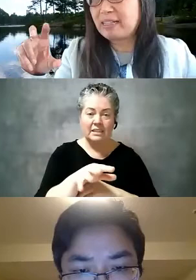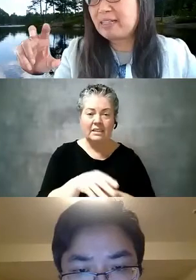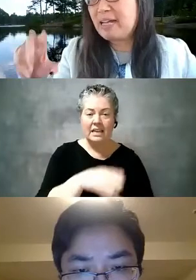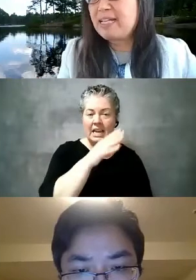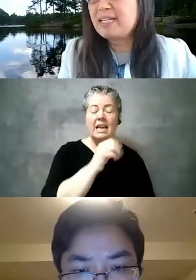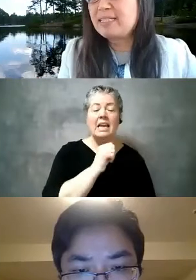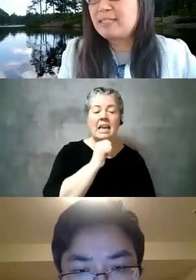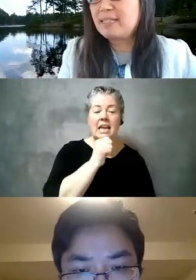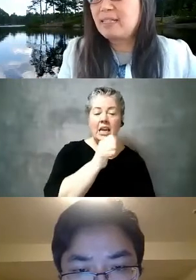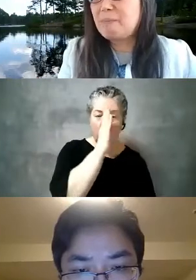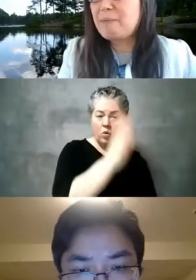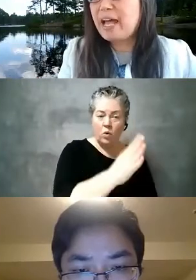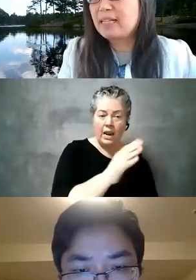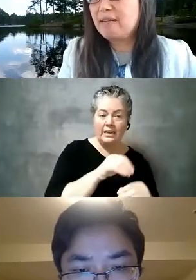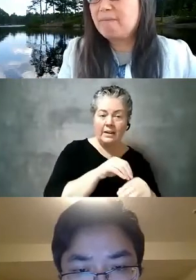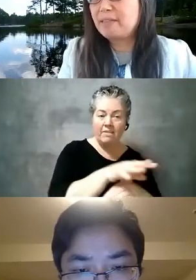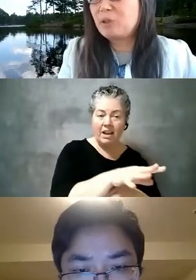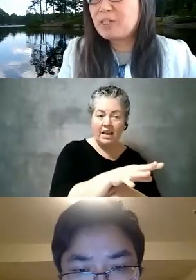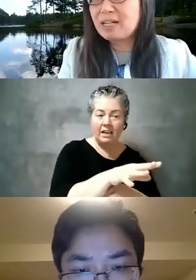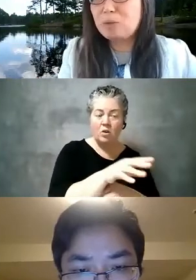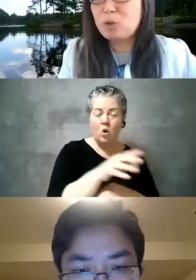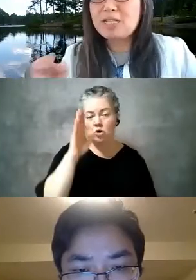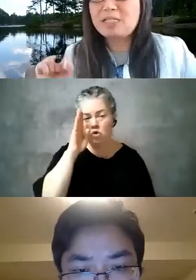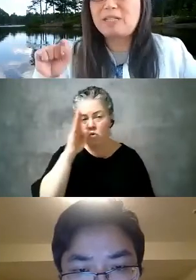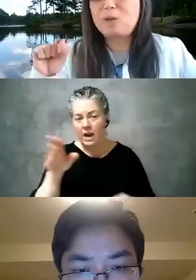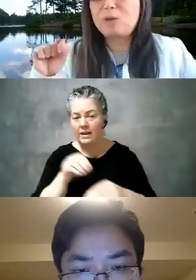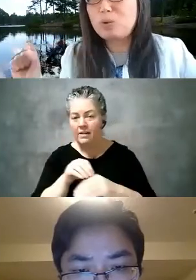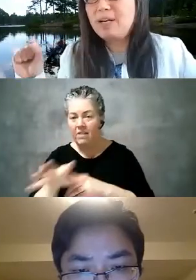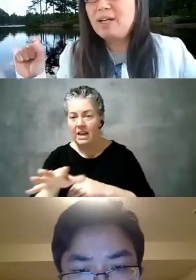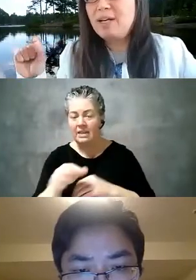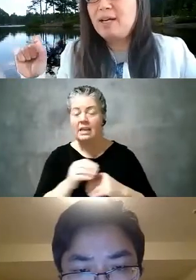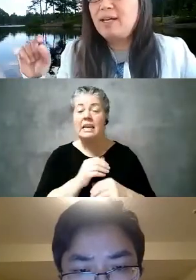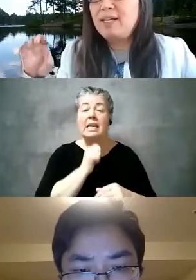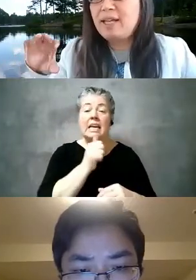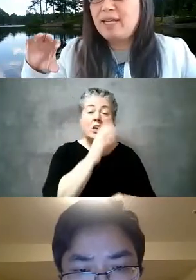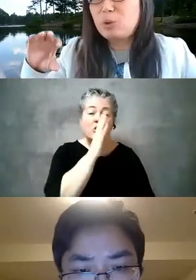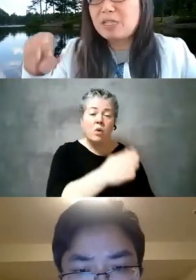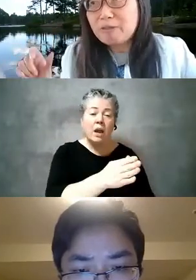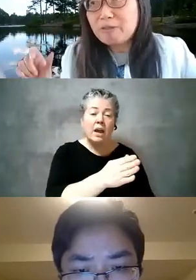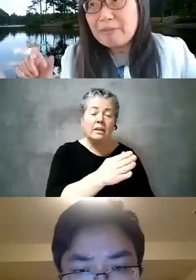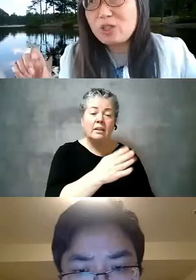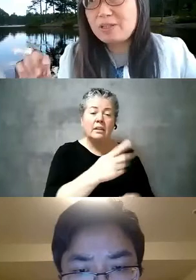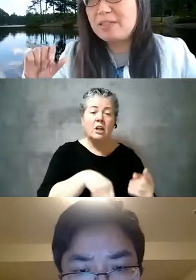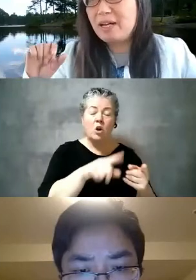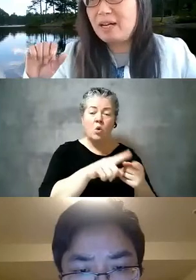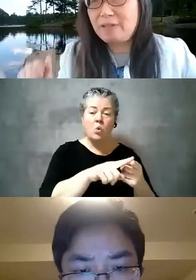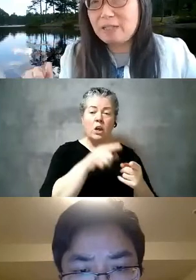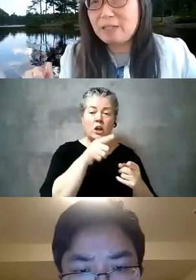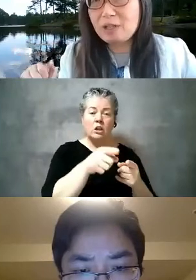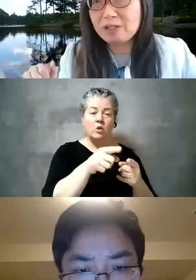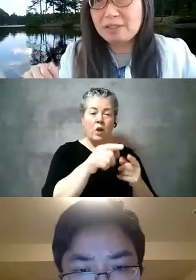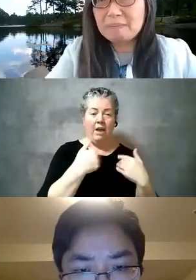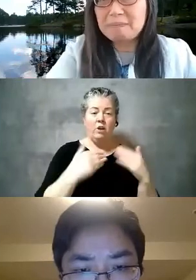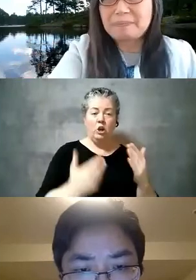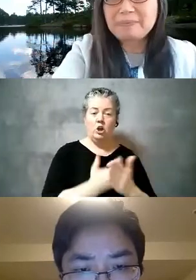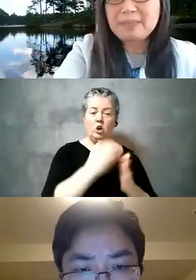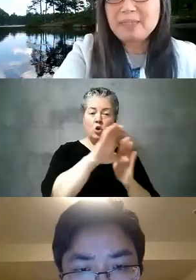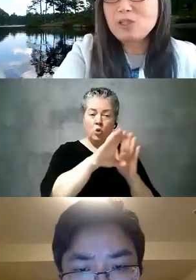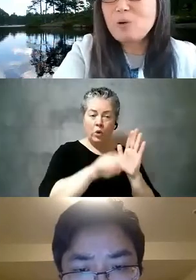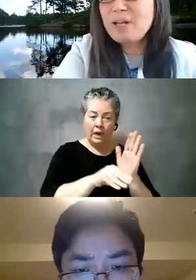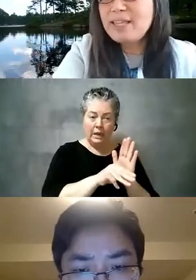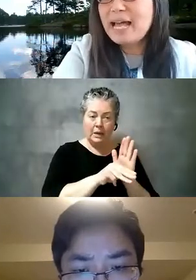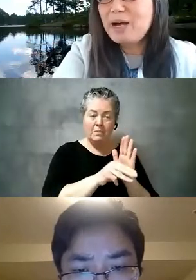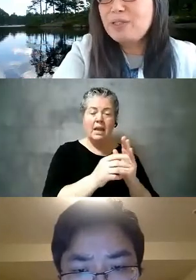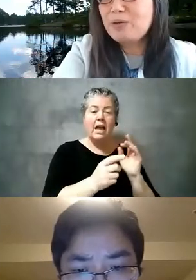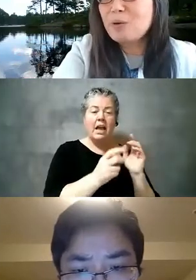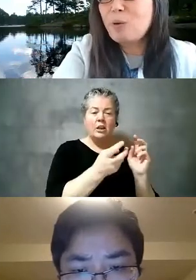indirect effect is the impact of the curriculum transmitted through a transformation of instruction.